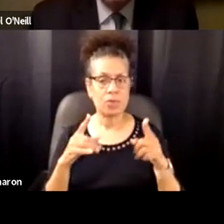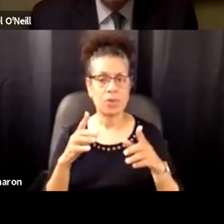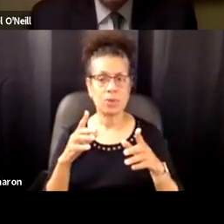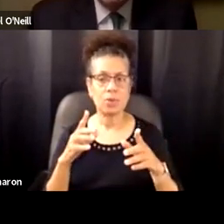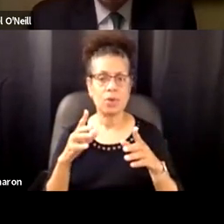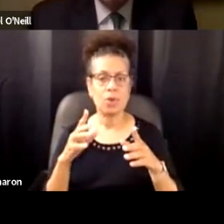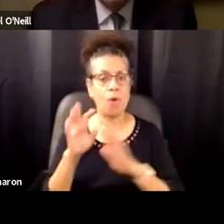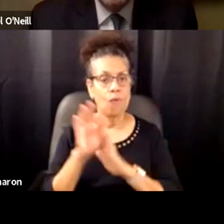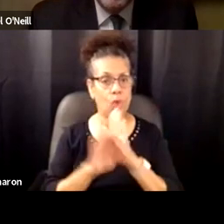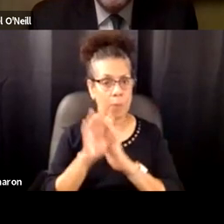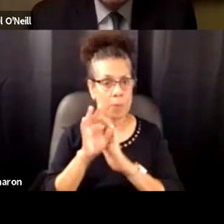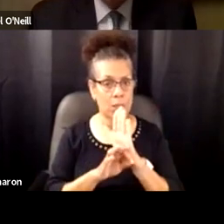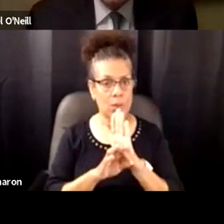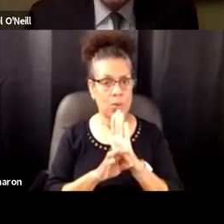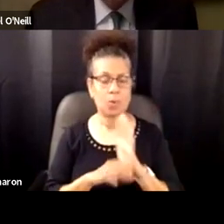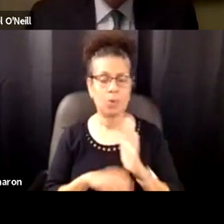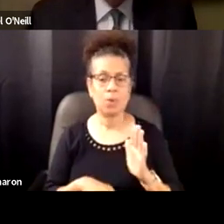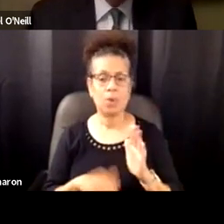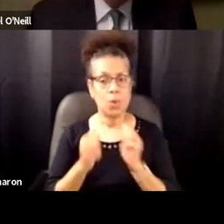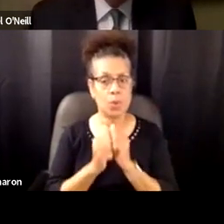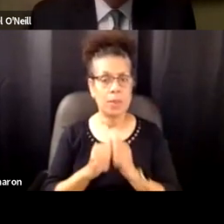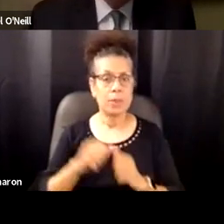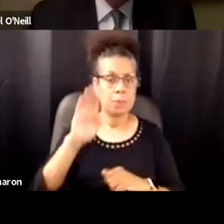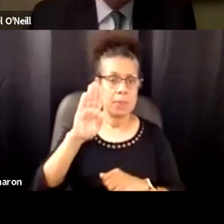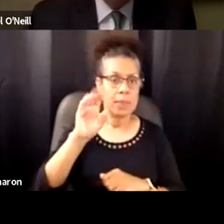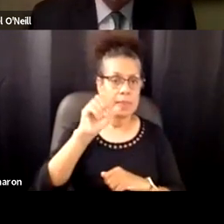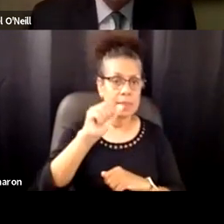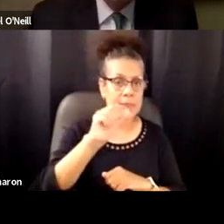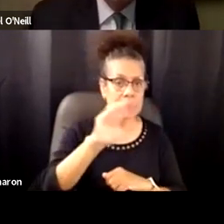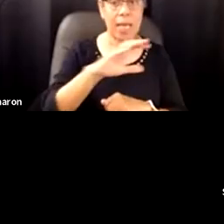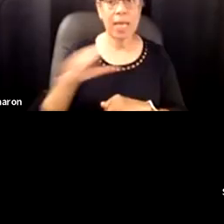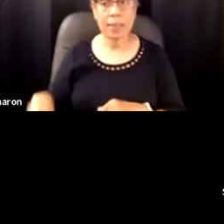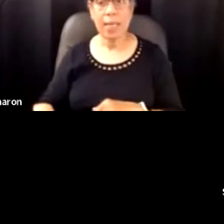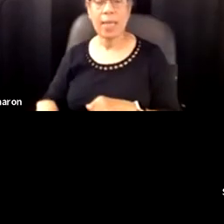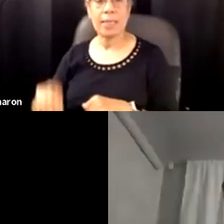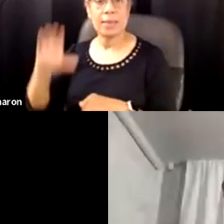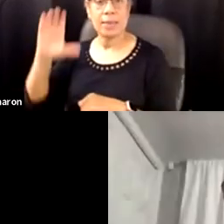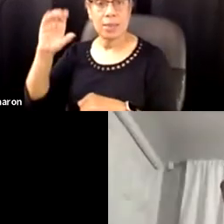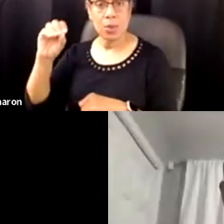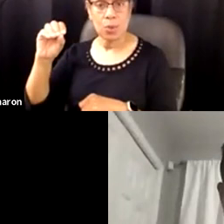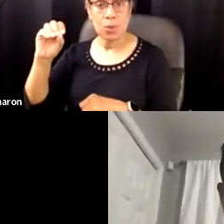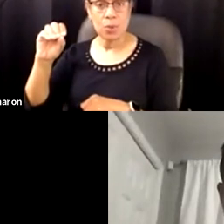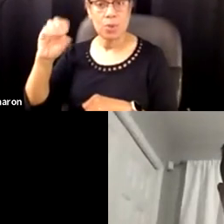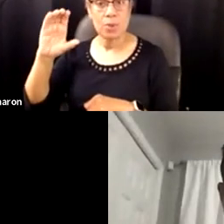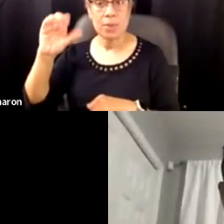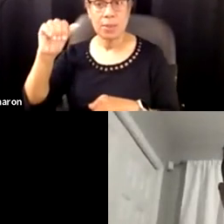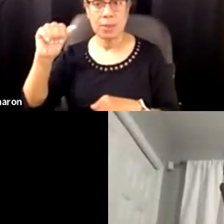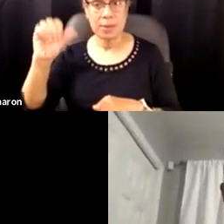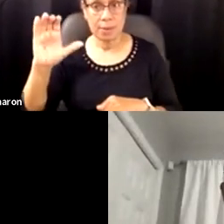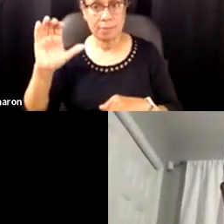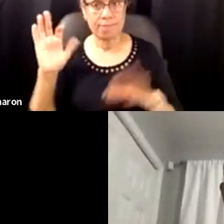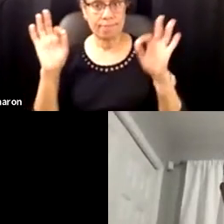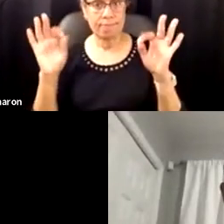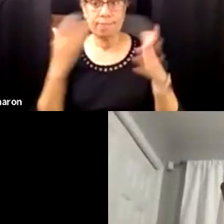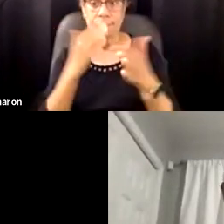in this uh policy and that is the involvement of those two groups thank you mr o'neill i want to just